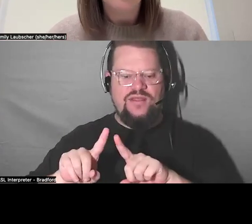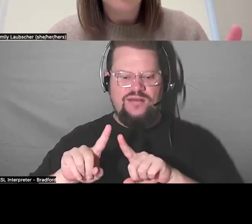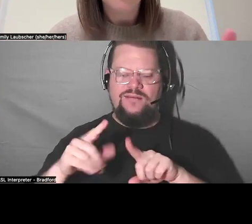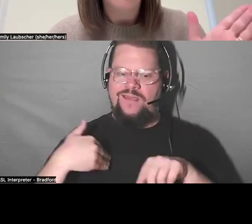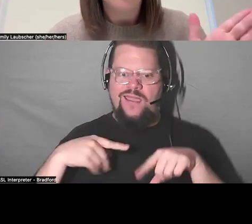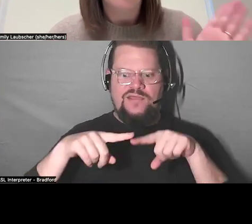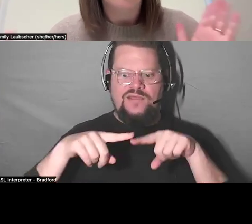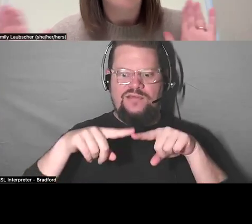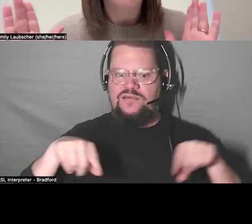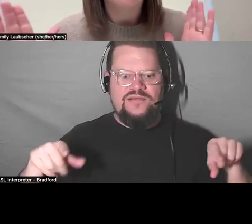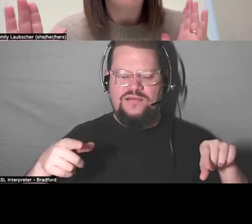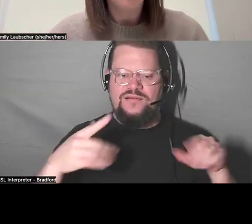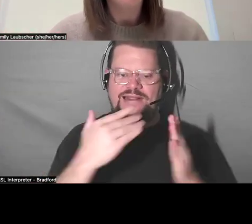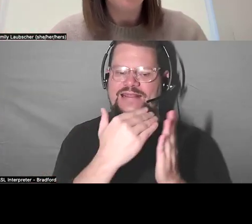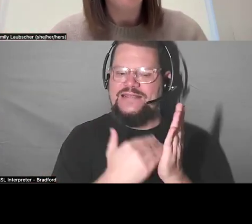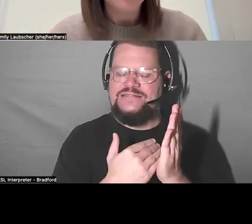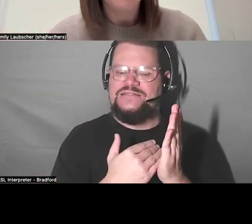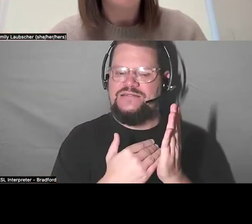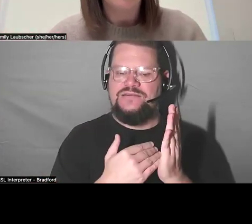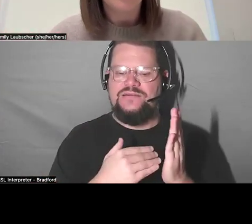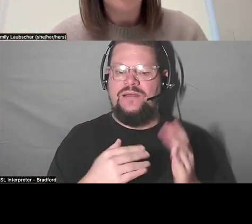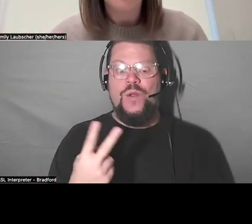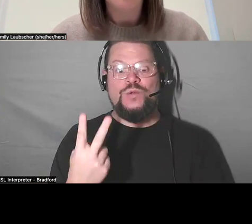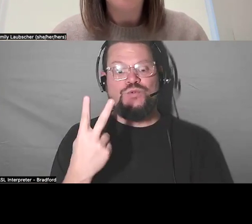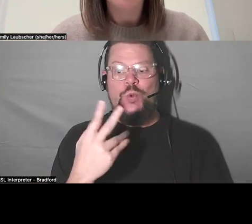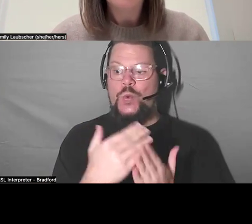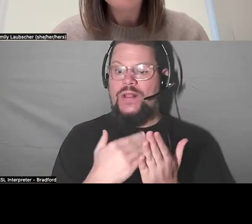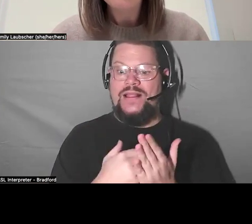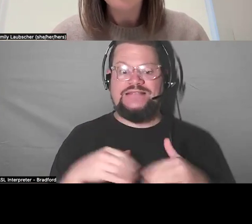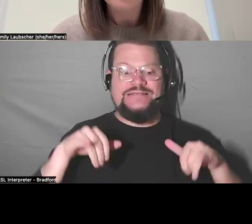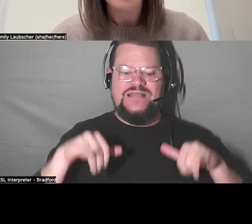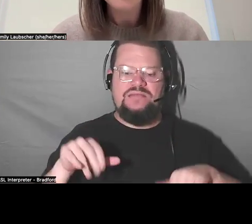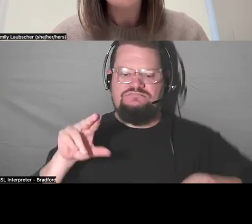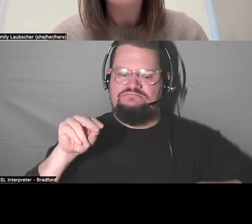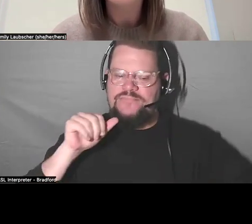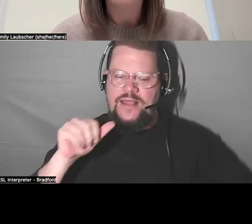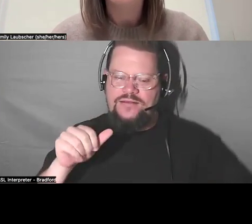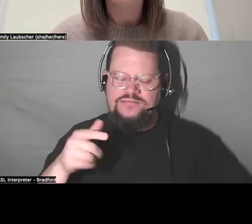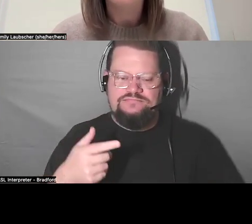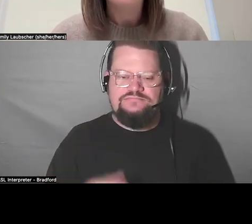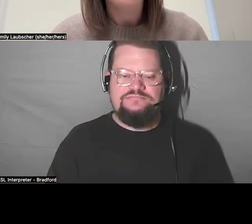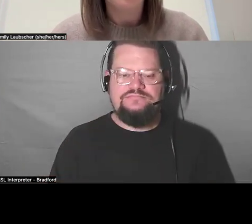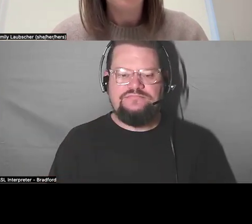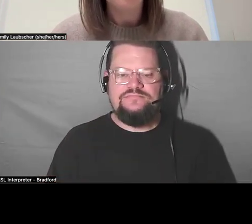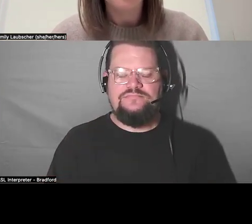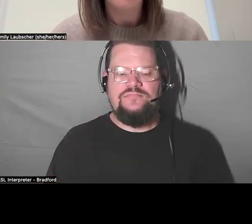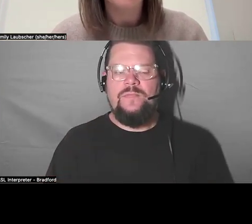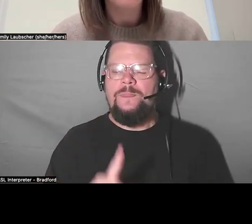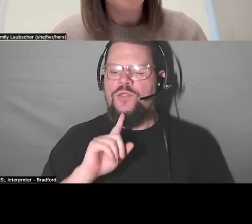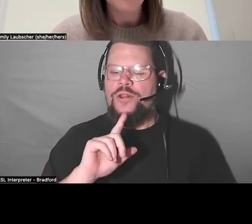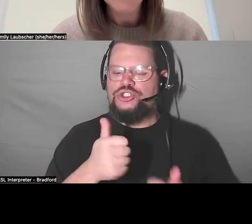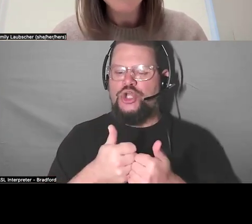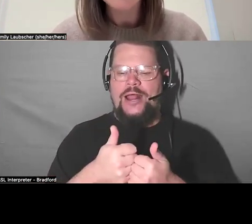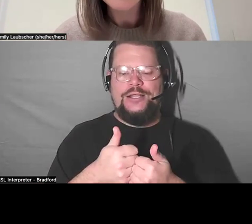across the lists, and no 2 lists are identical. It's also really difficult to